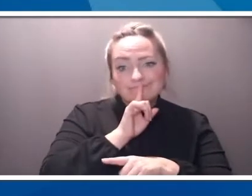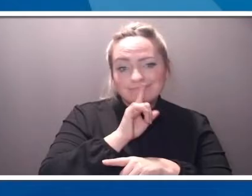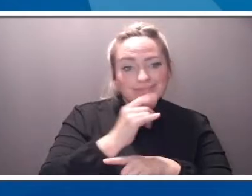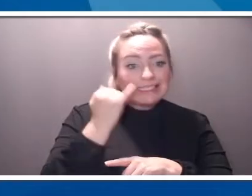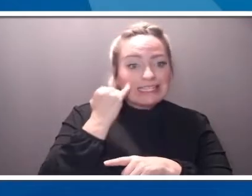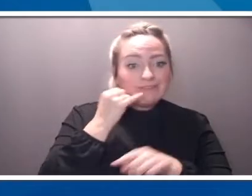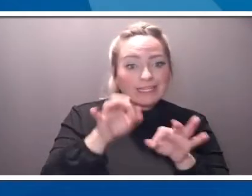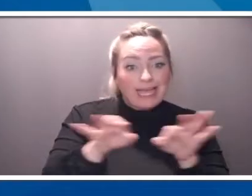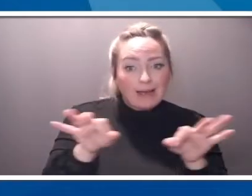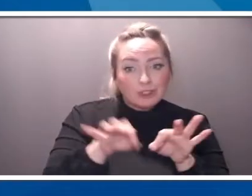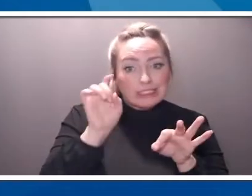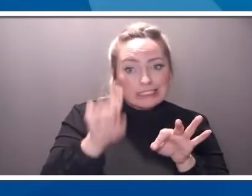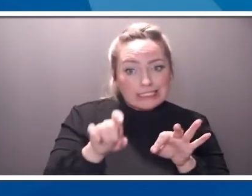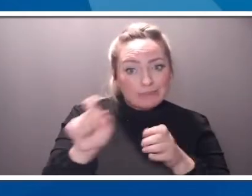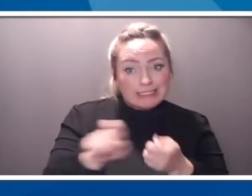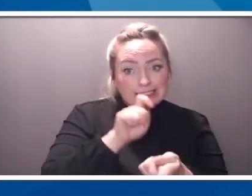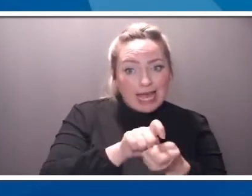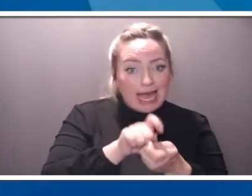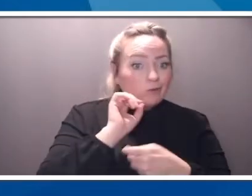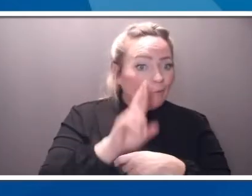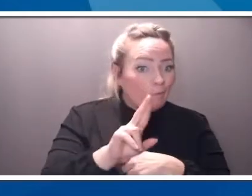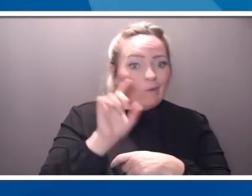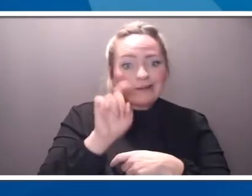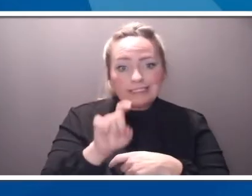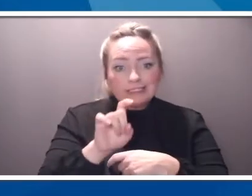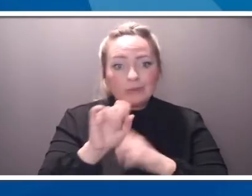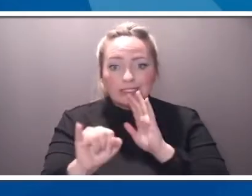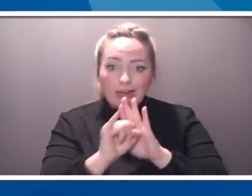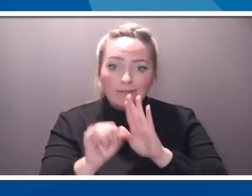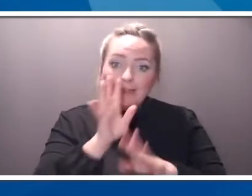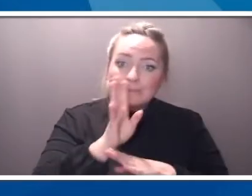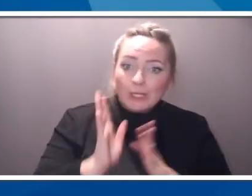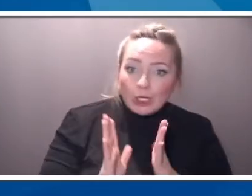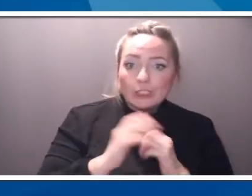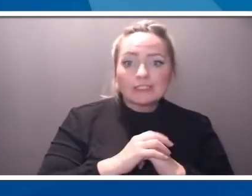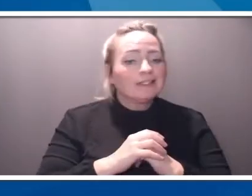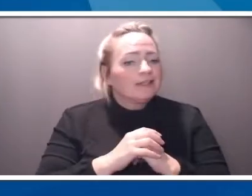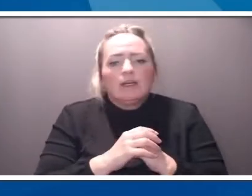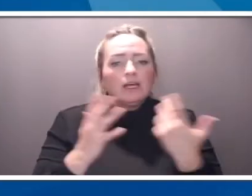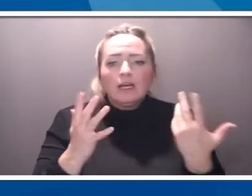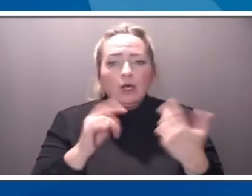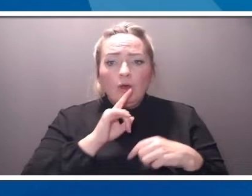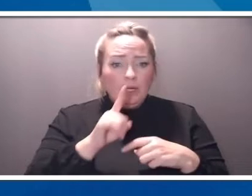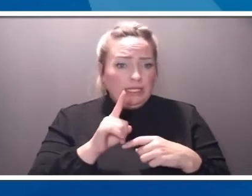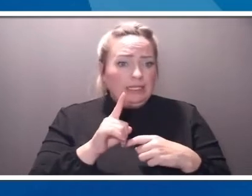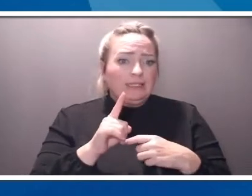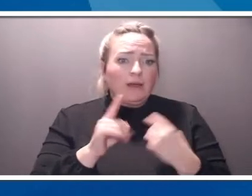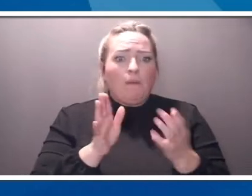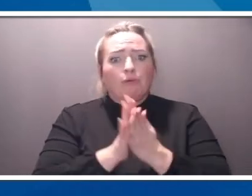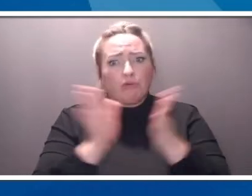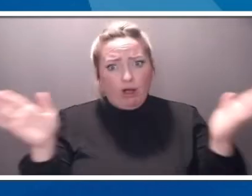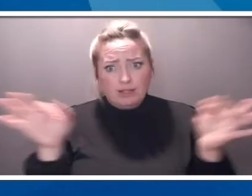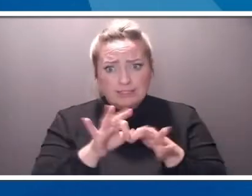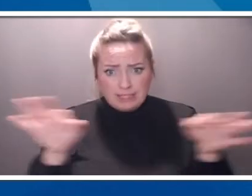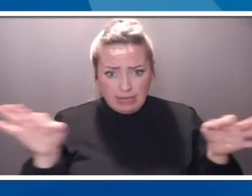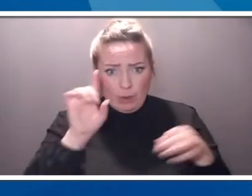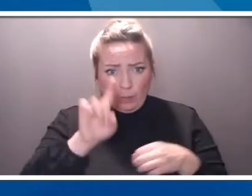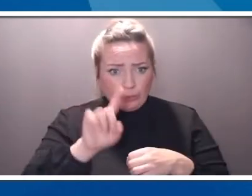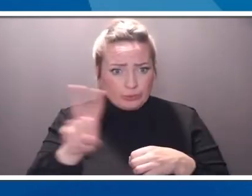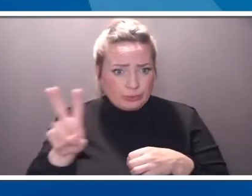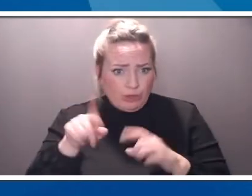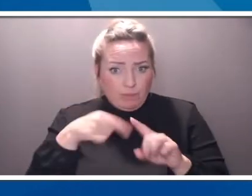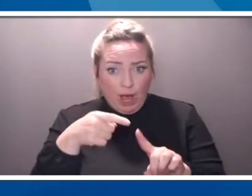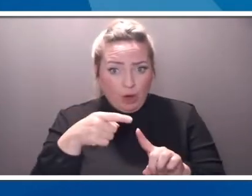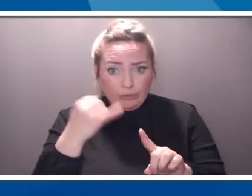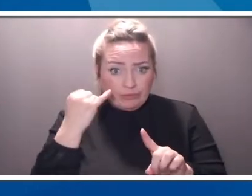SC itself doesn't actually say if the captions need to be exact, if they need to identify the speakers. It basically just makes a very